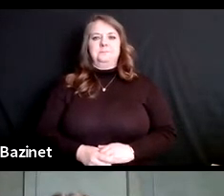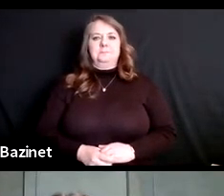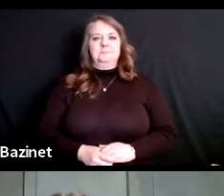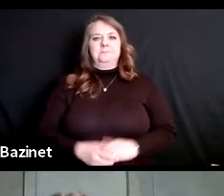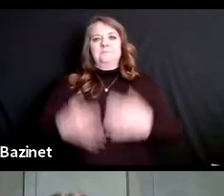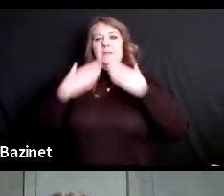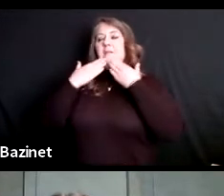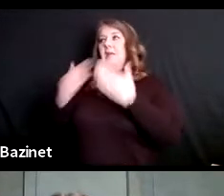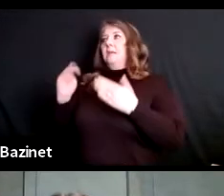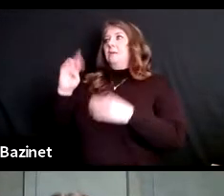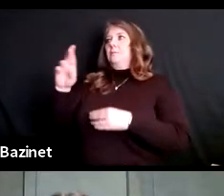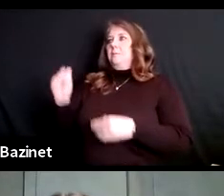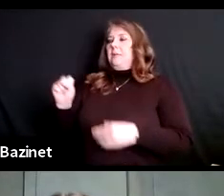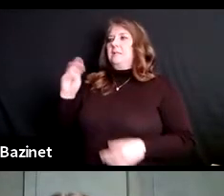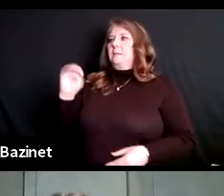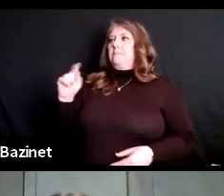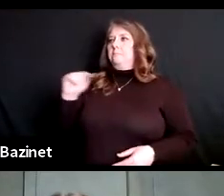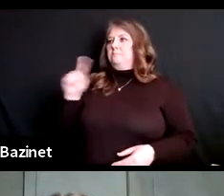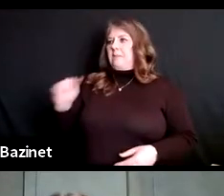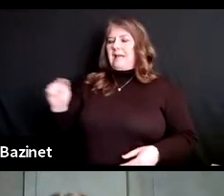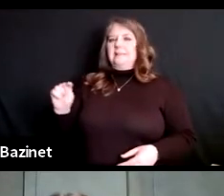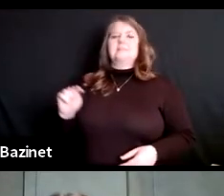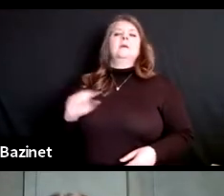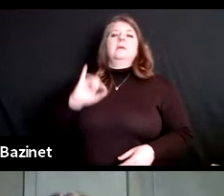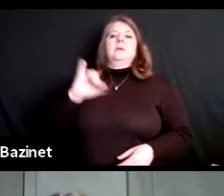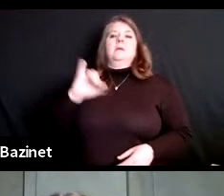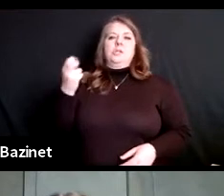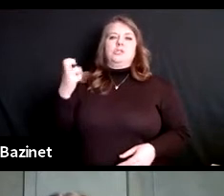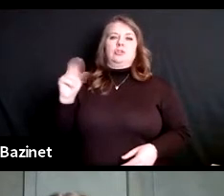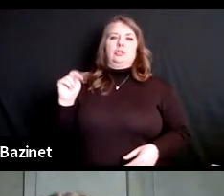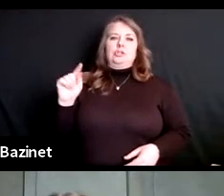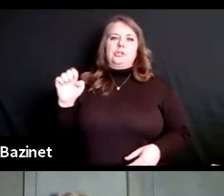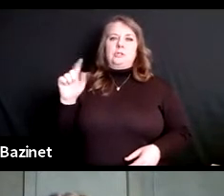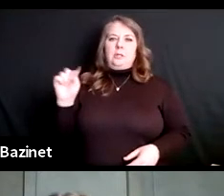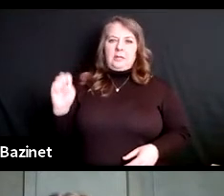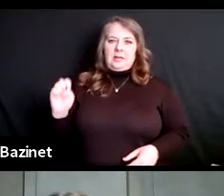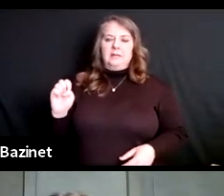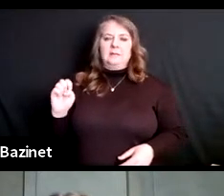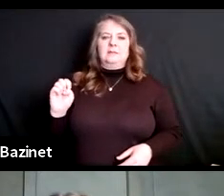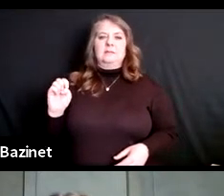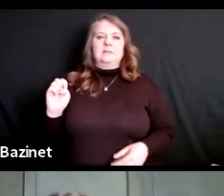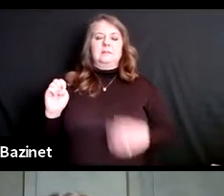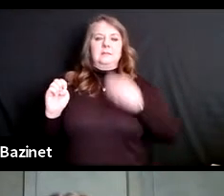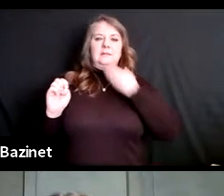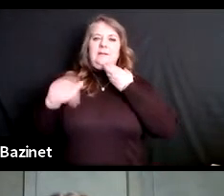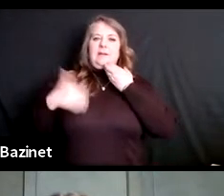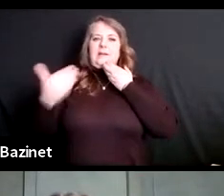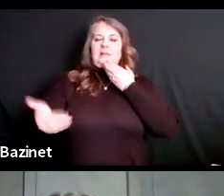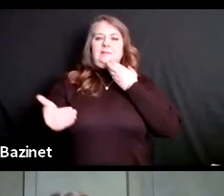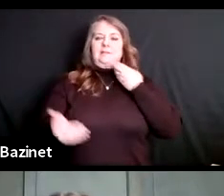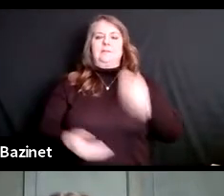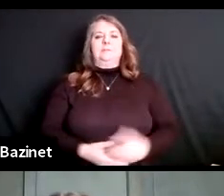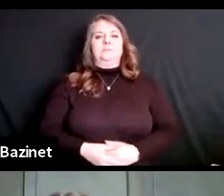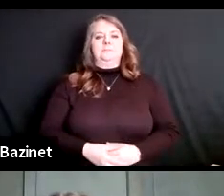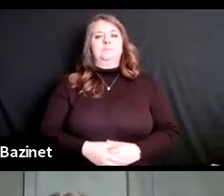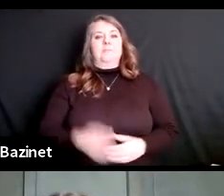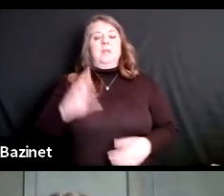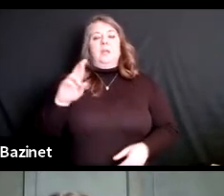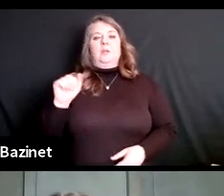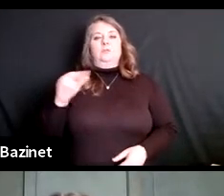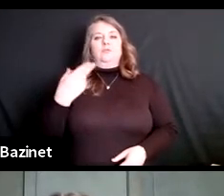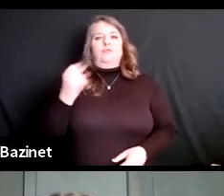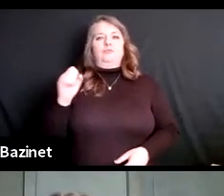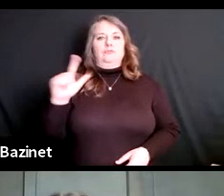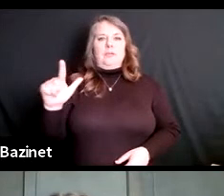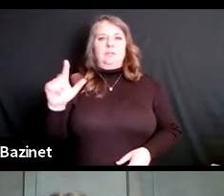Thank you, Mrs. Matz. Jeanette Lujan, you're next. And Rachel